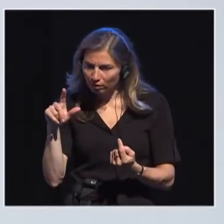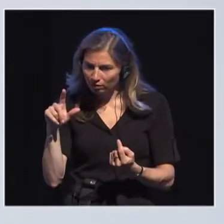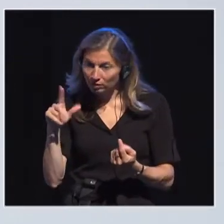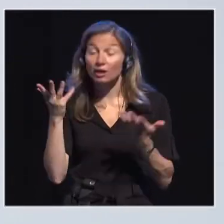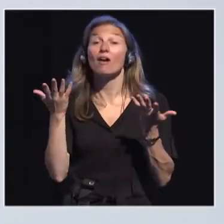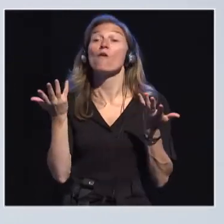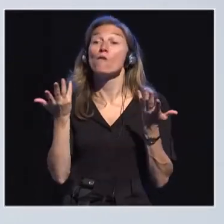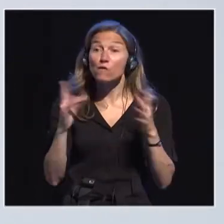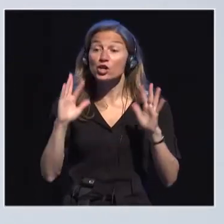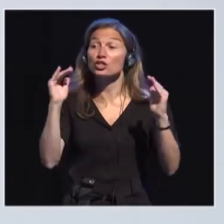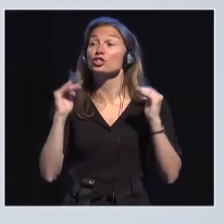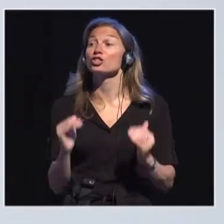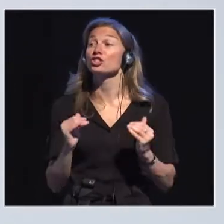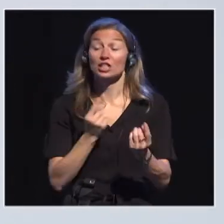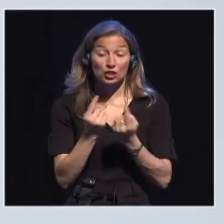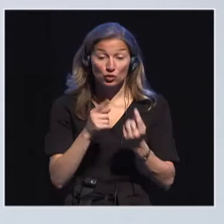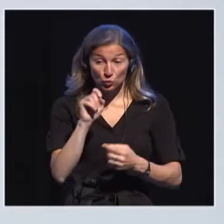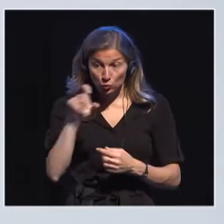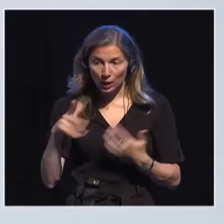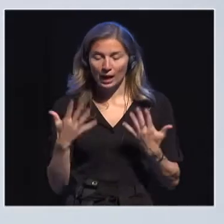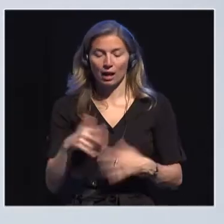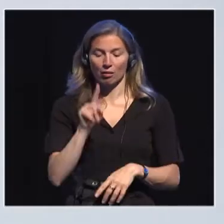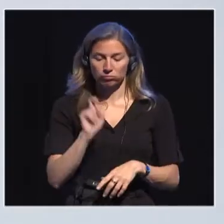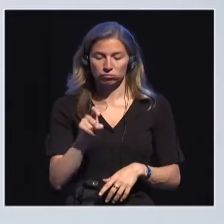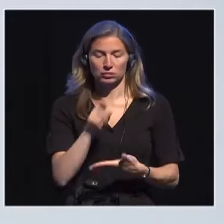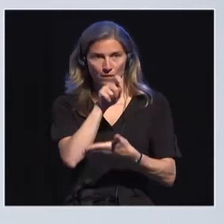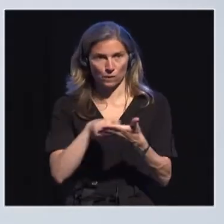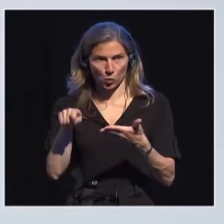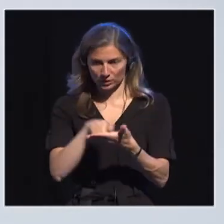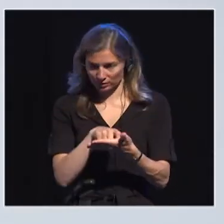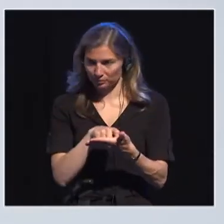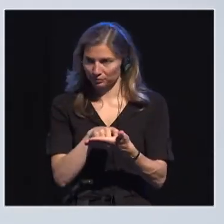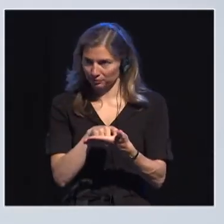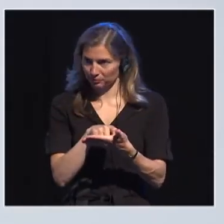And once we're on interactive tools, we're clicking on voting.